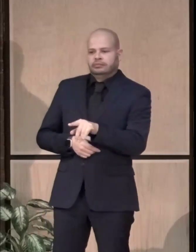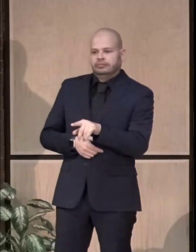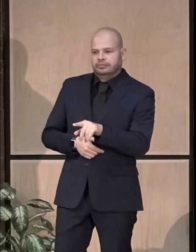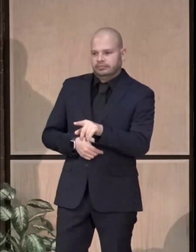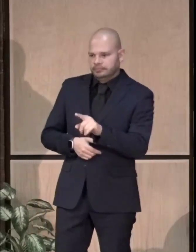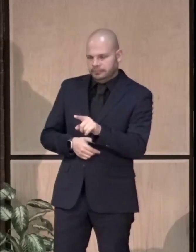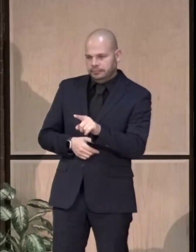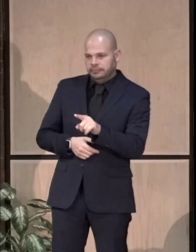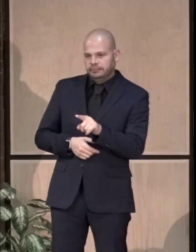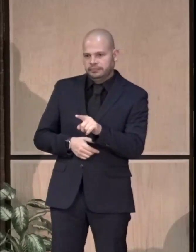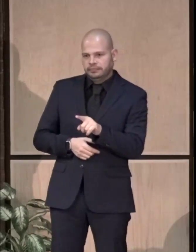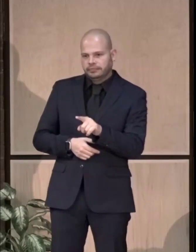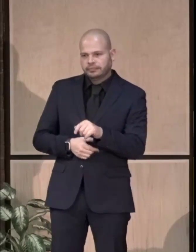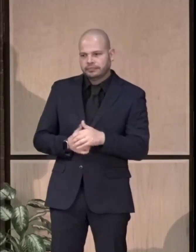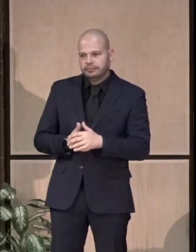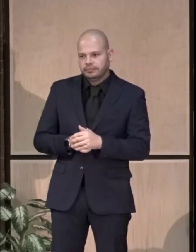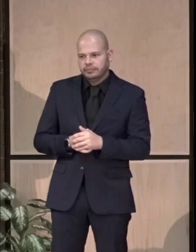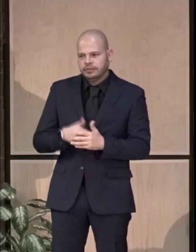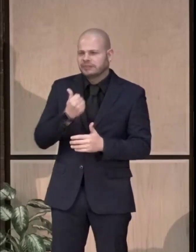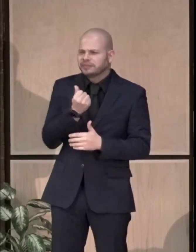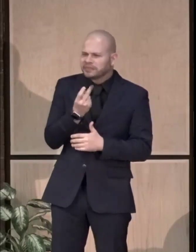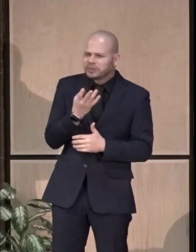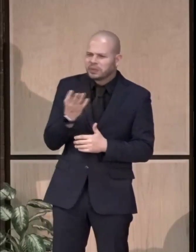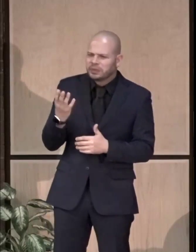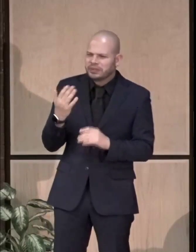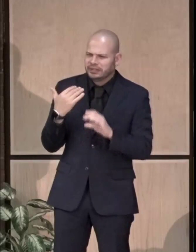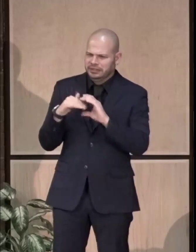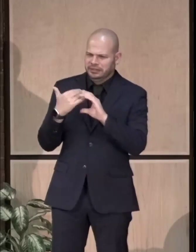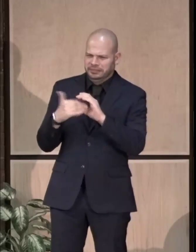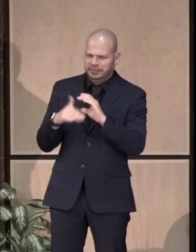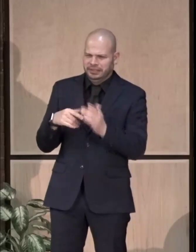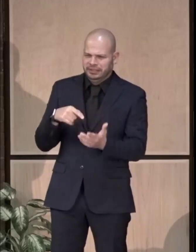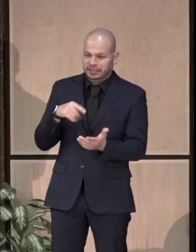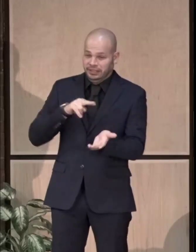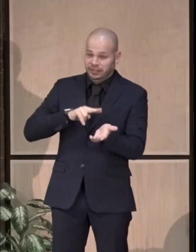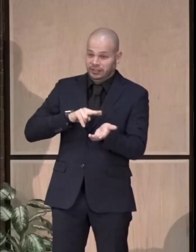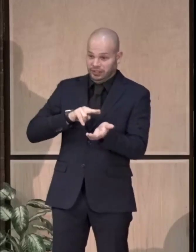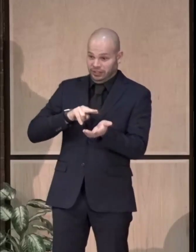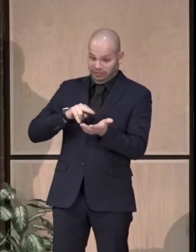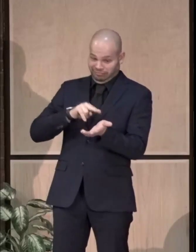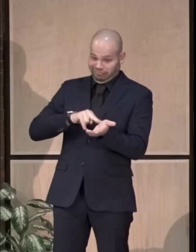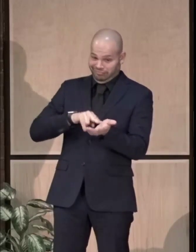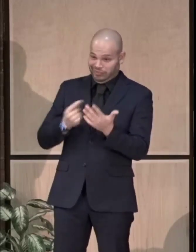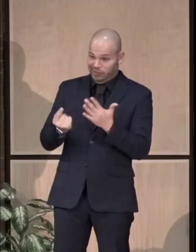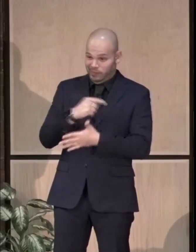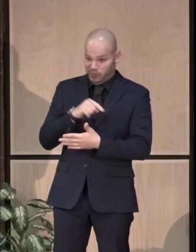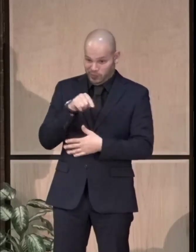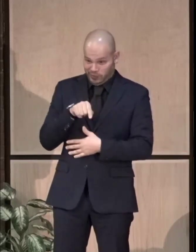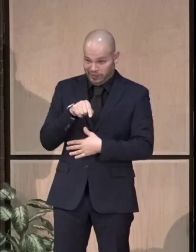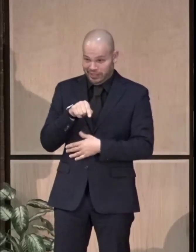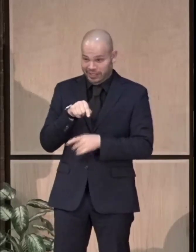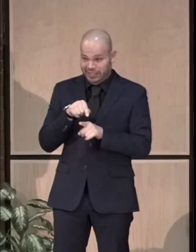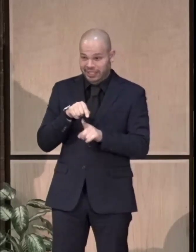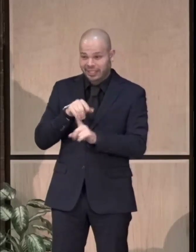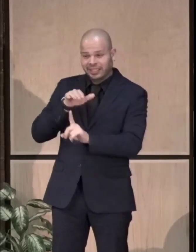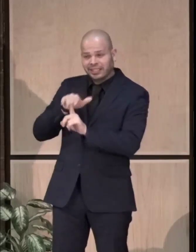at least three emails from Shane Pupo saying that he wanted to get an update on the behavioral health profile, and